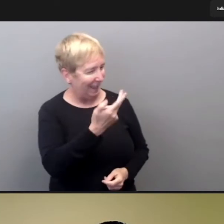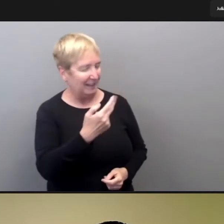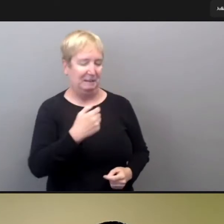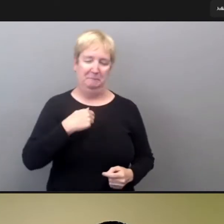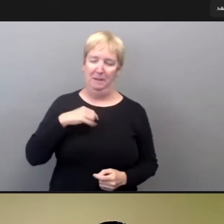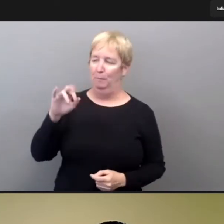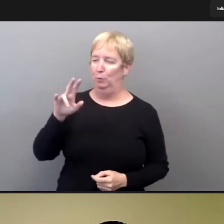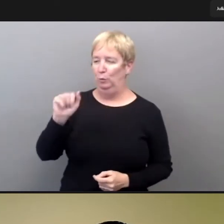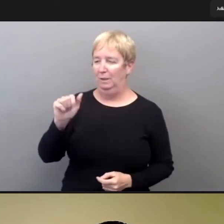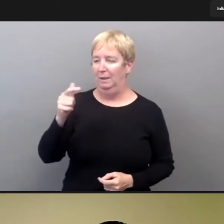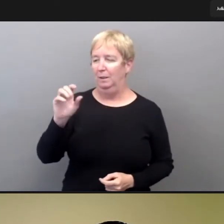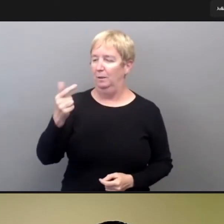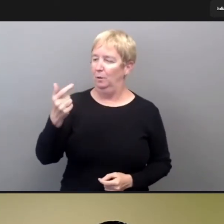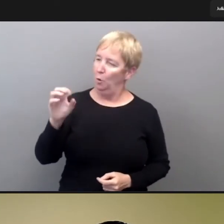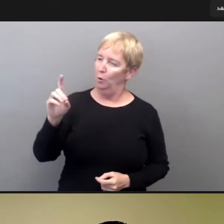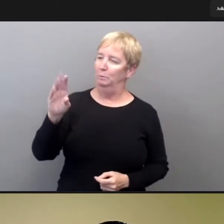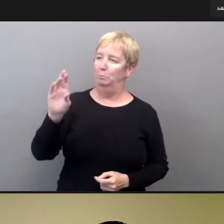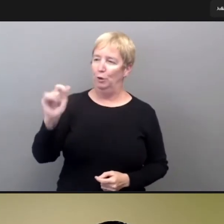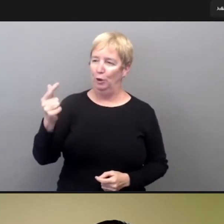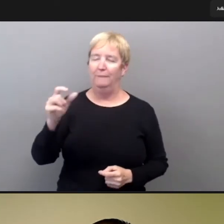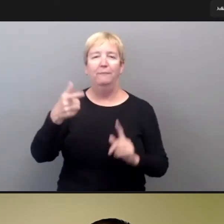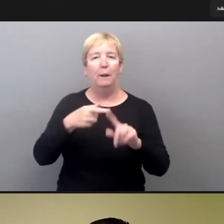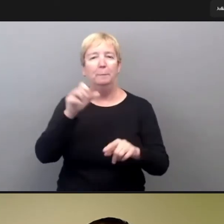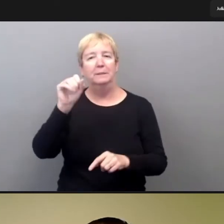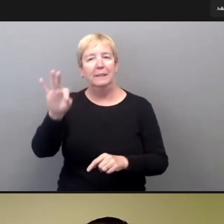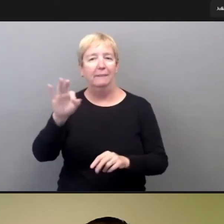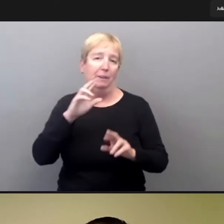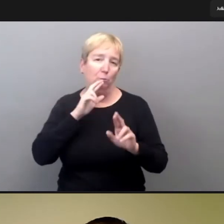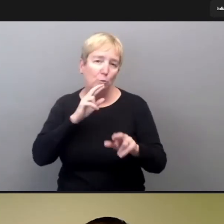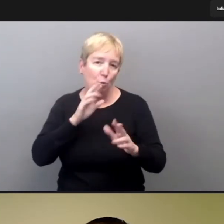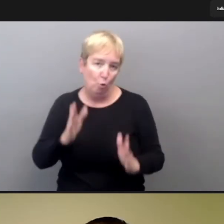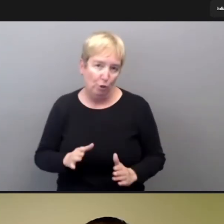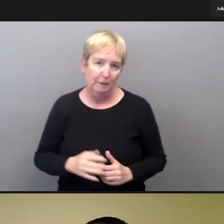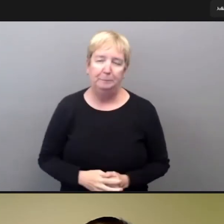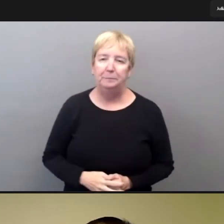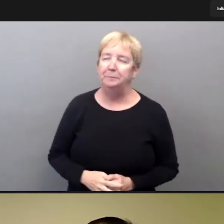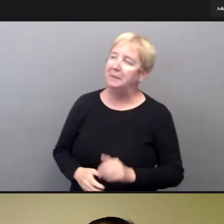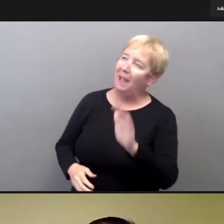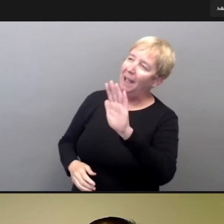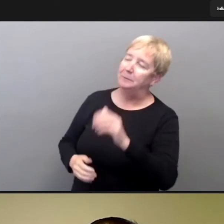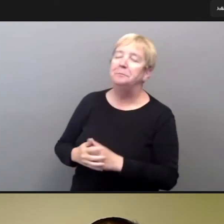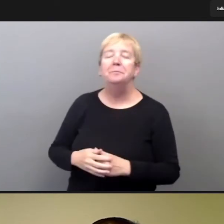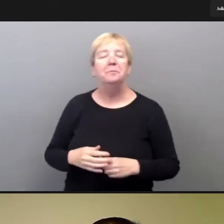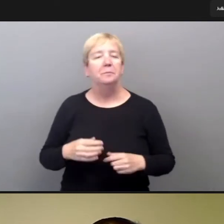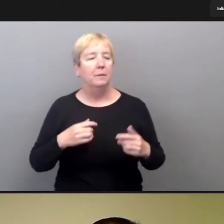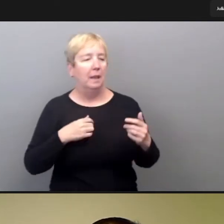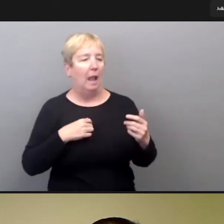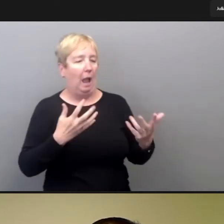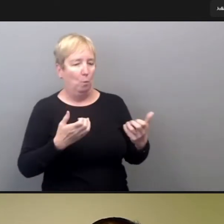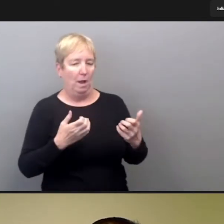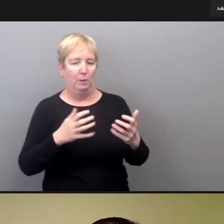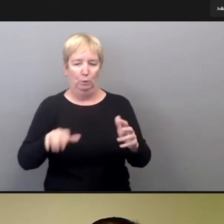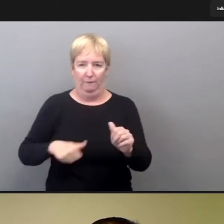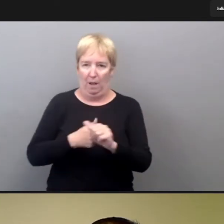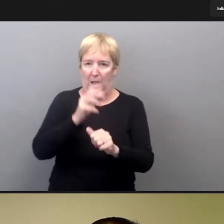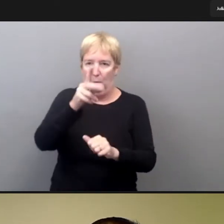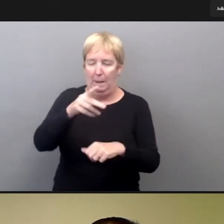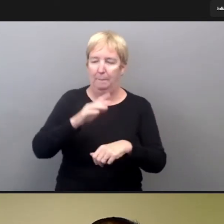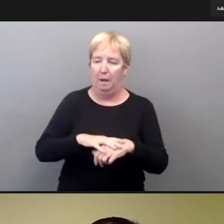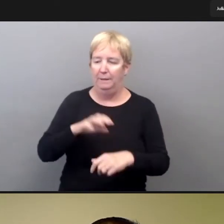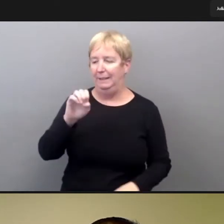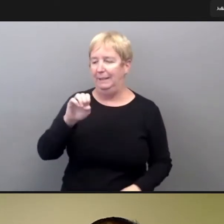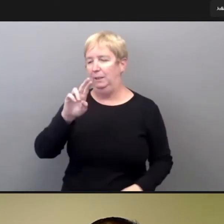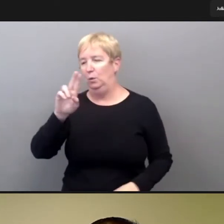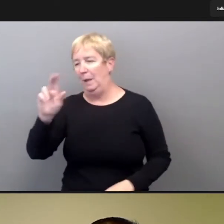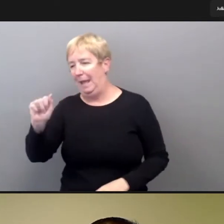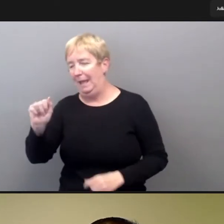Goldberg from the Santa Fe Reporter, and thank you for taking my question. I wanted to follow up on the emergency authorization request for